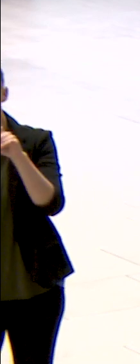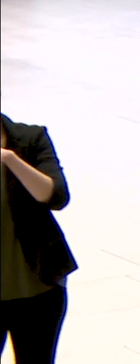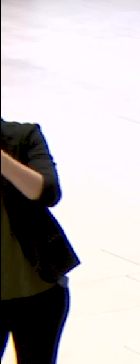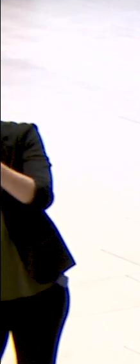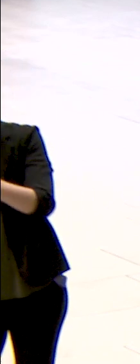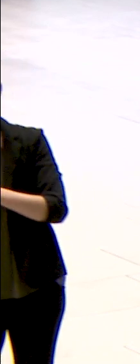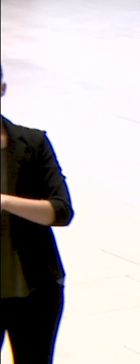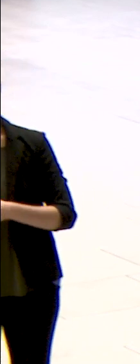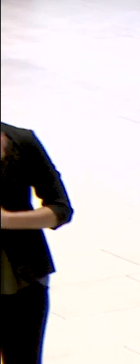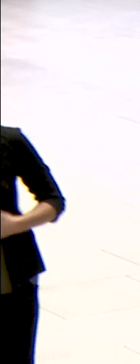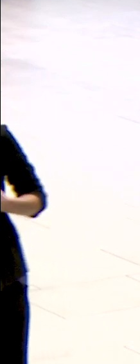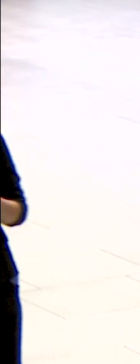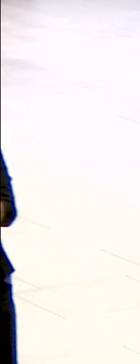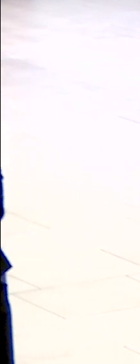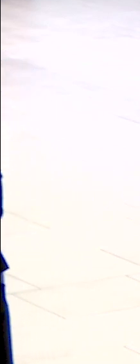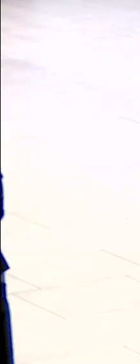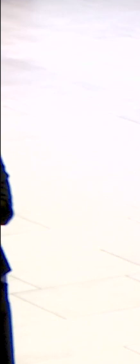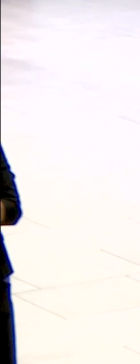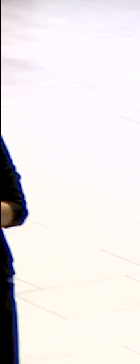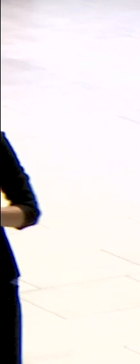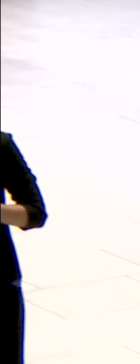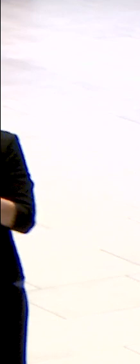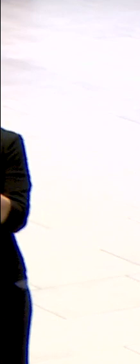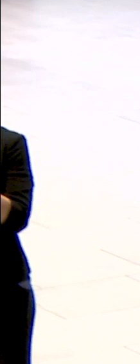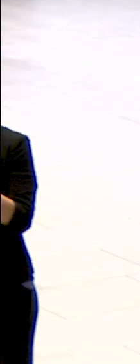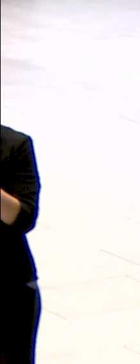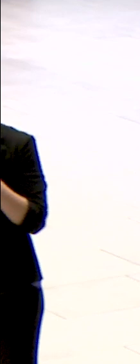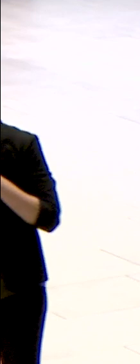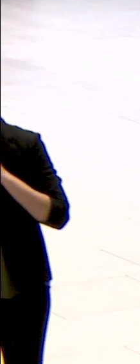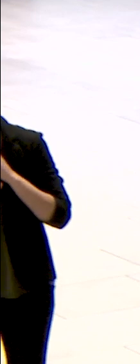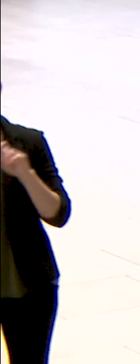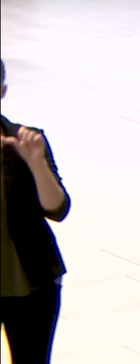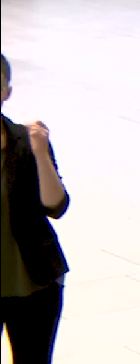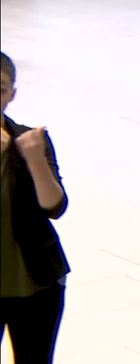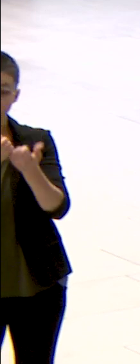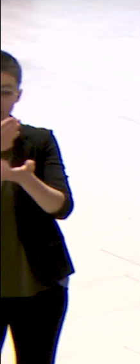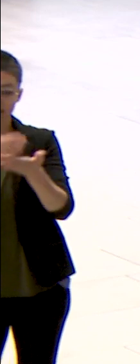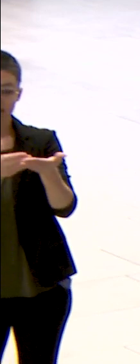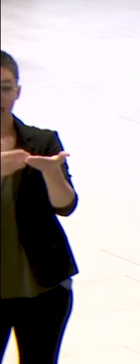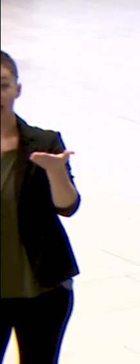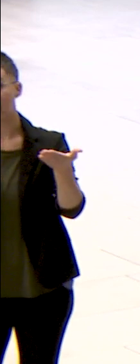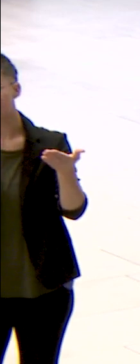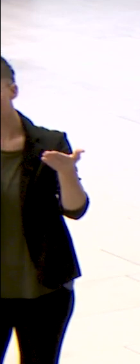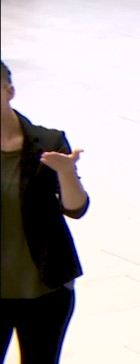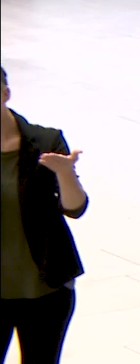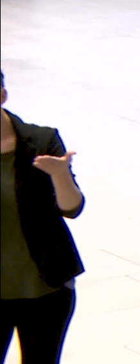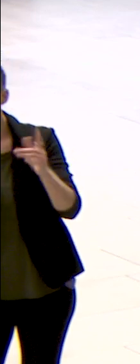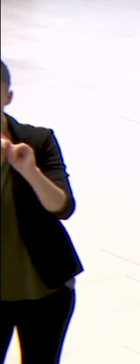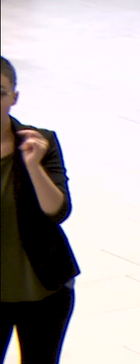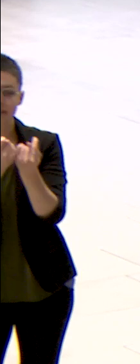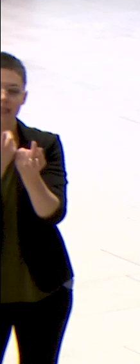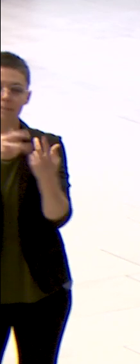Entertainment dominates. And so that's always been my background. And yeah, I was always agency side on the media teams. So working with